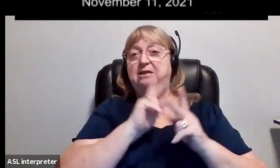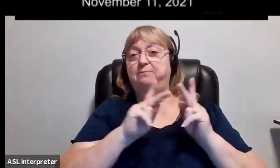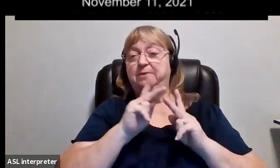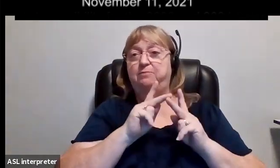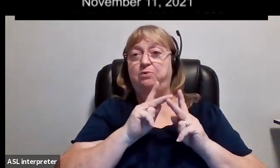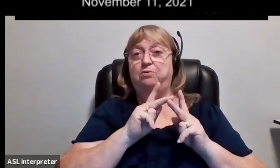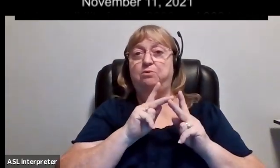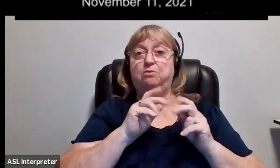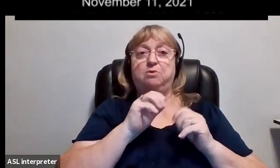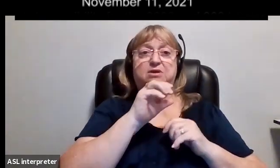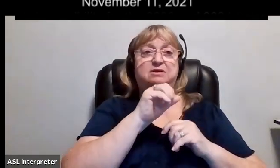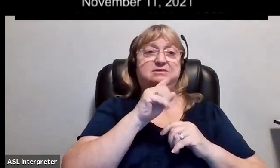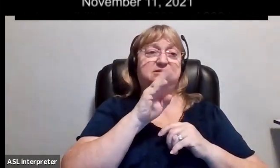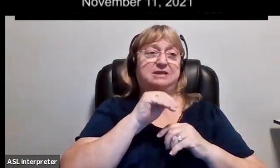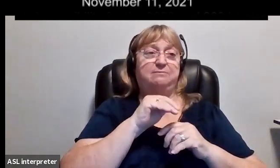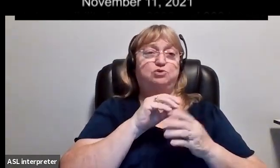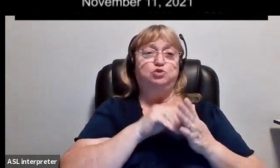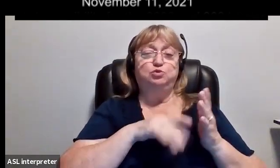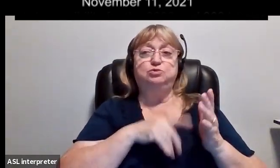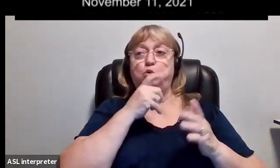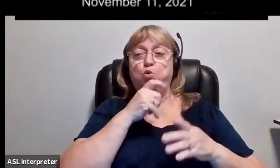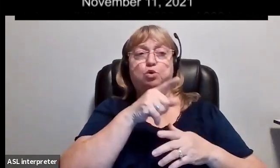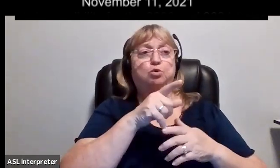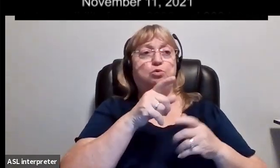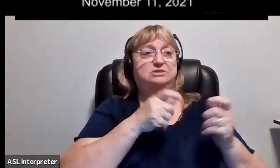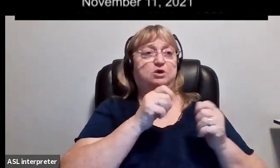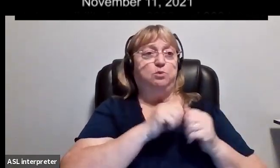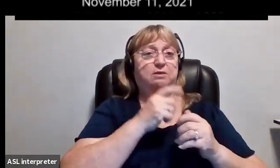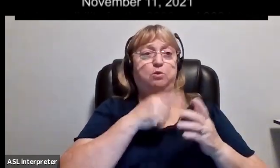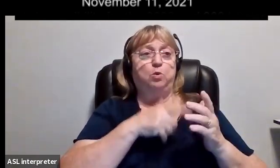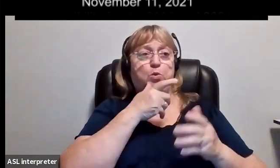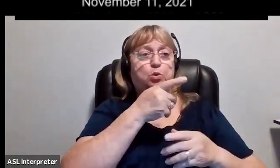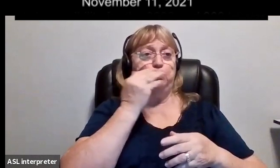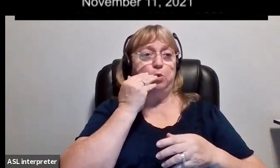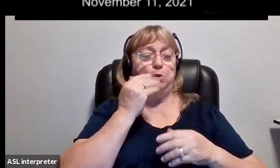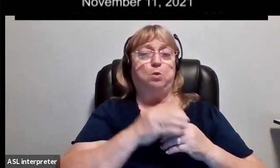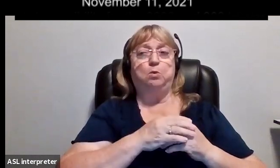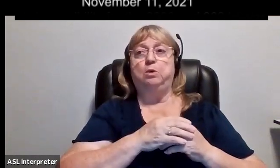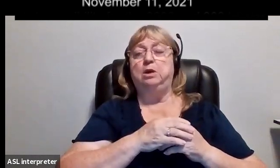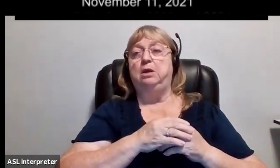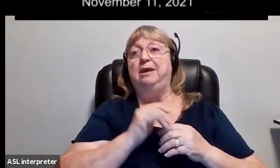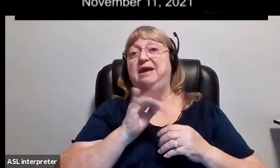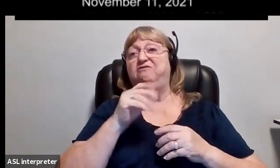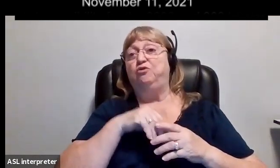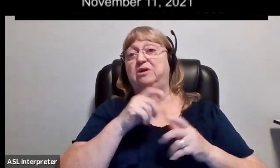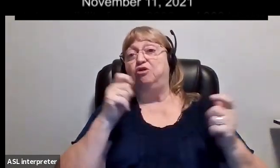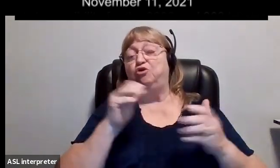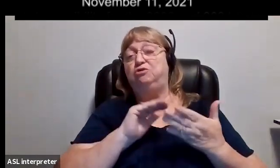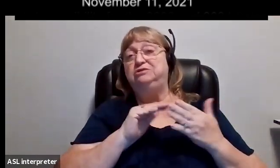students office who they deal with, who they know. If you're in a large